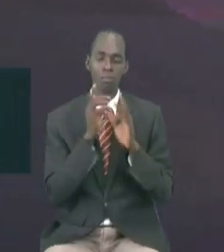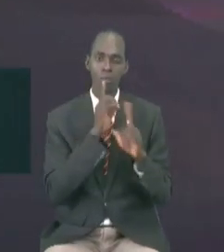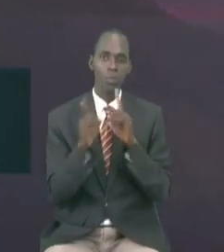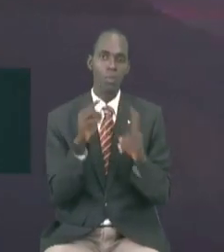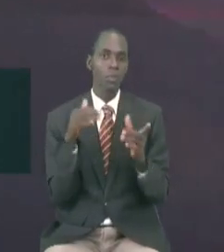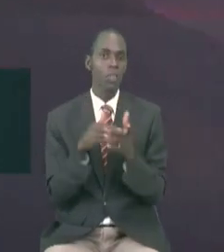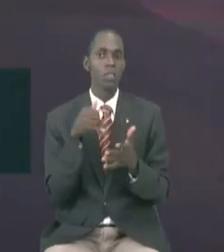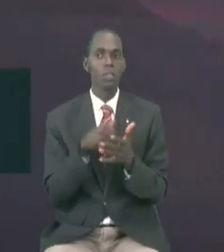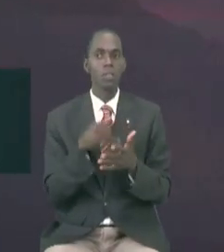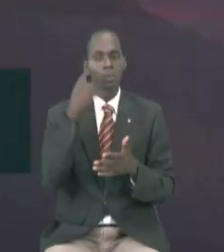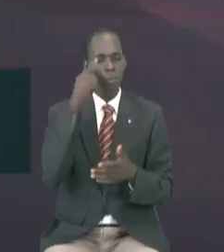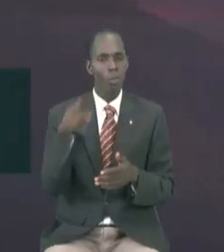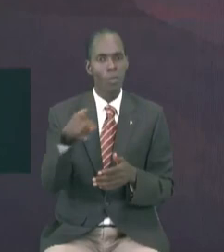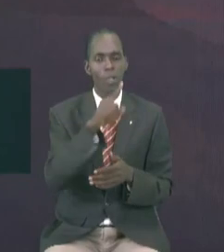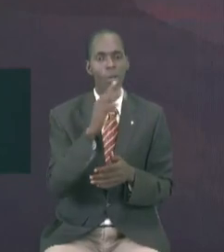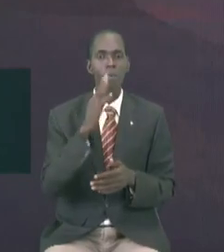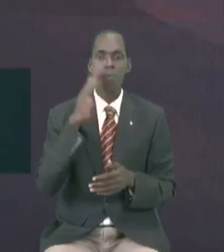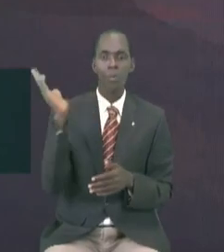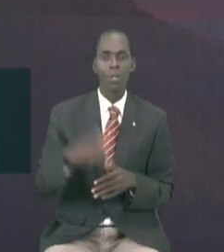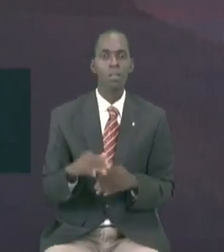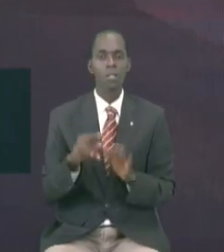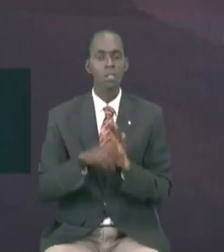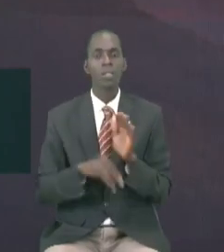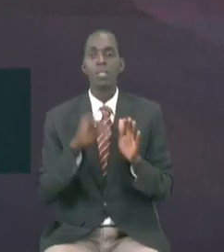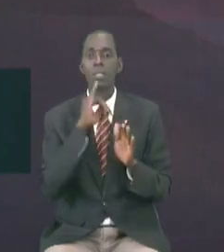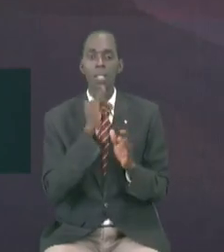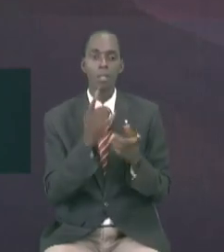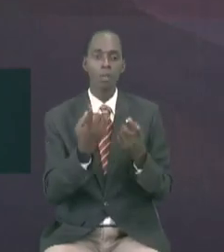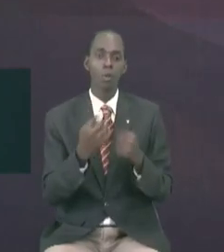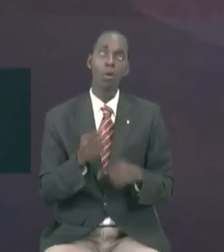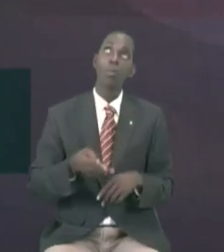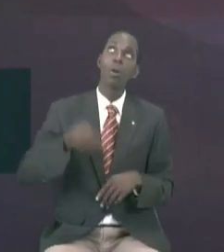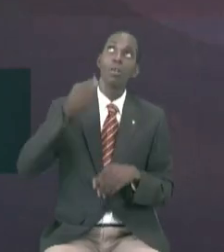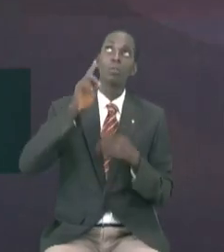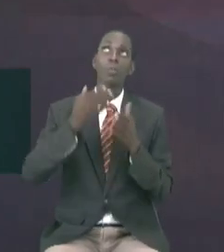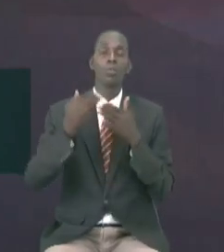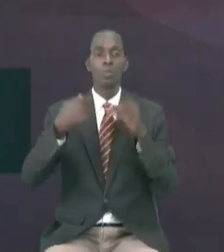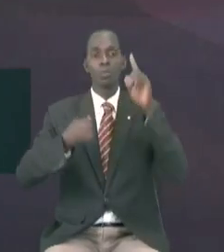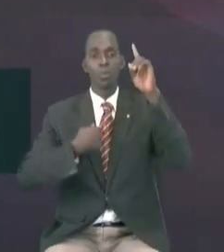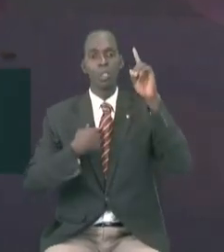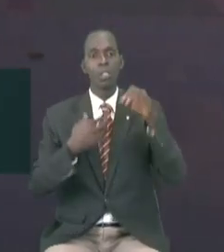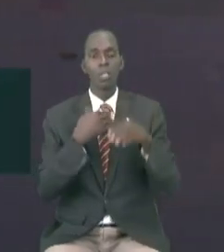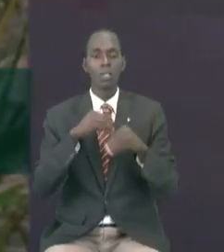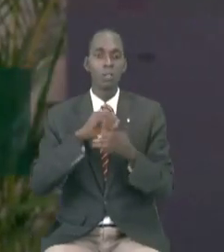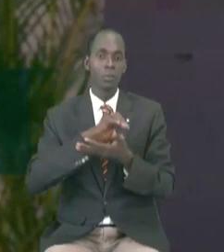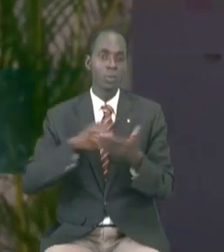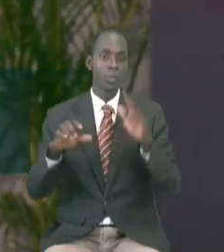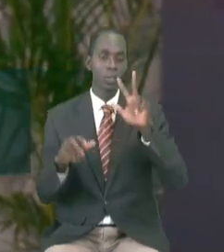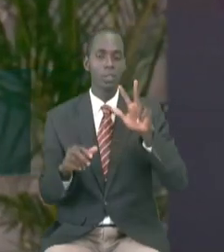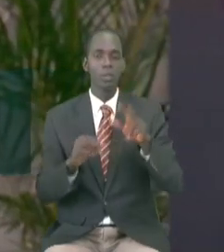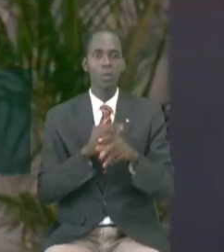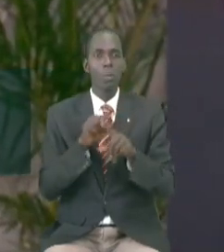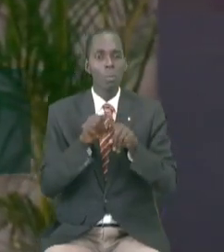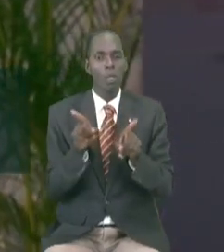but Jonah rose up to flee unto Tarshish from the presence of the